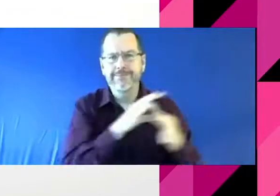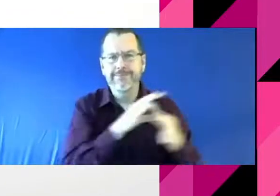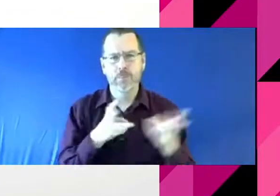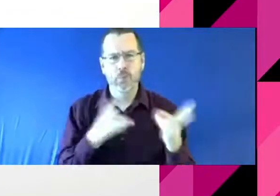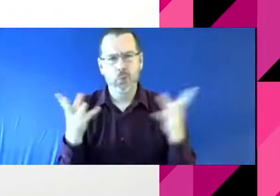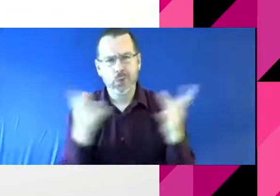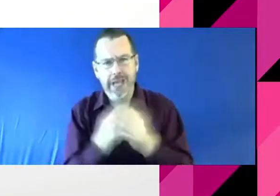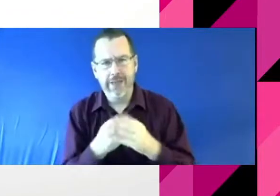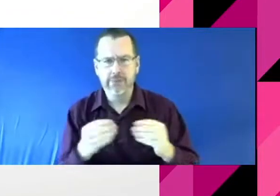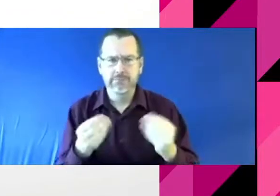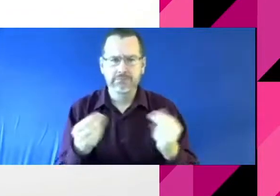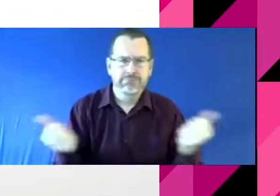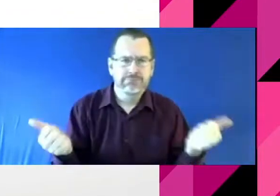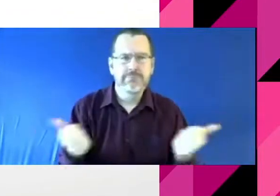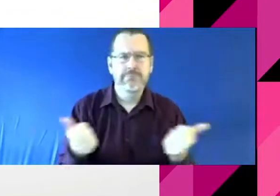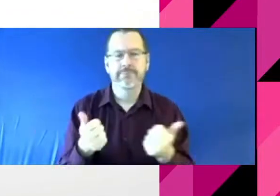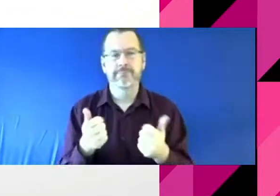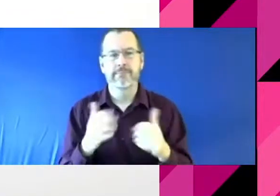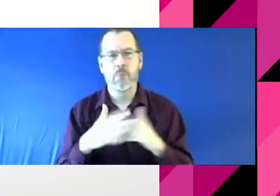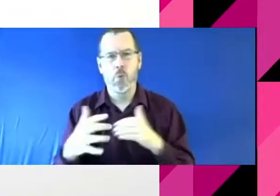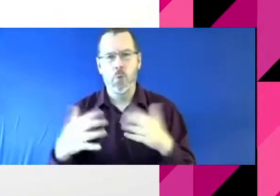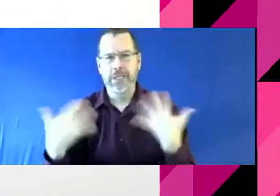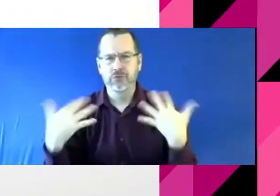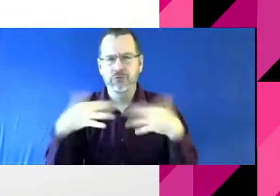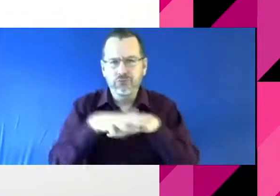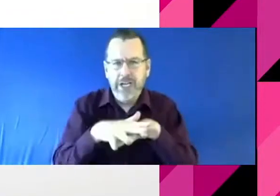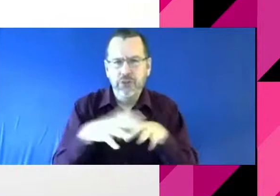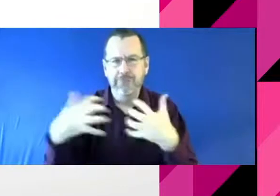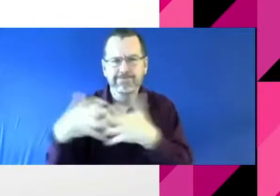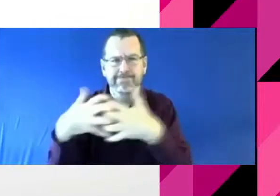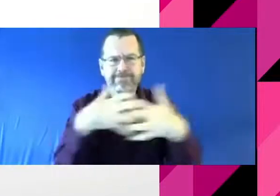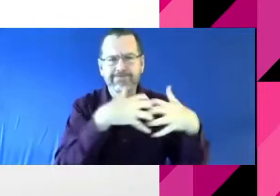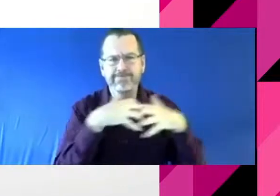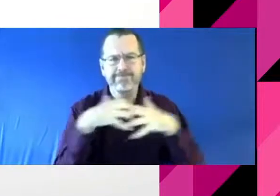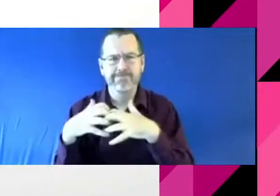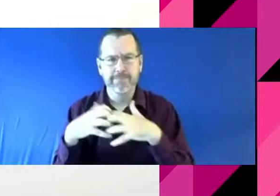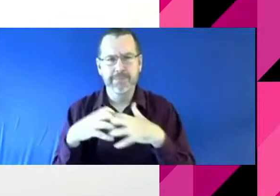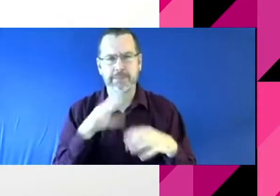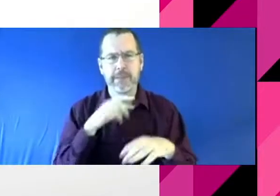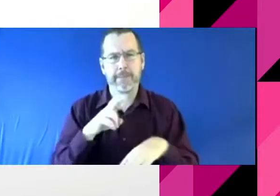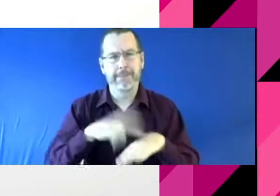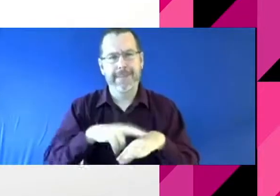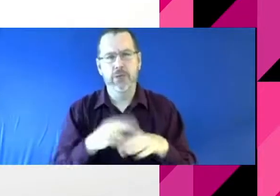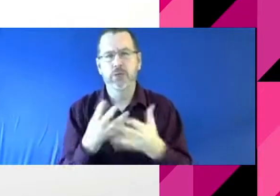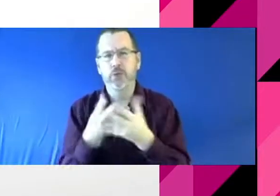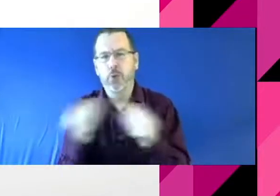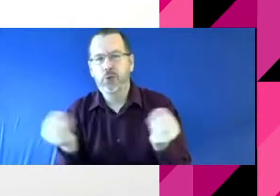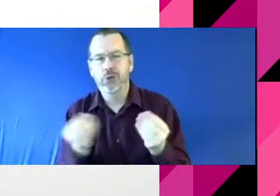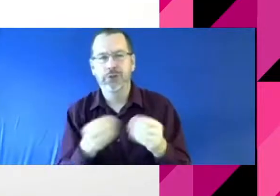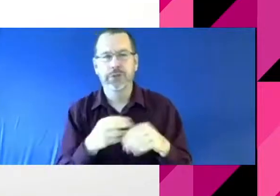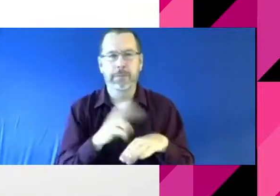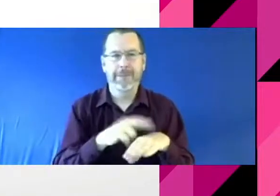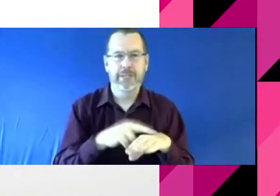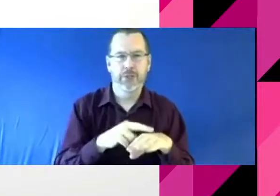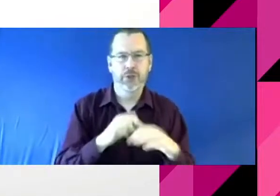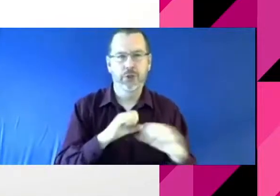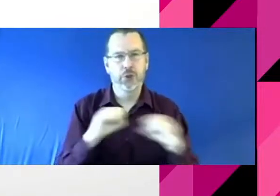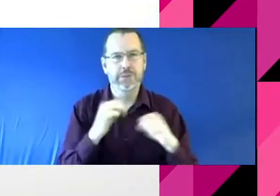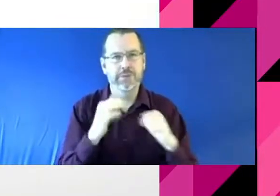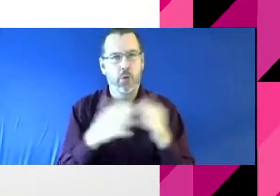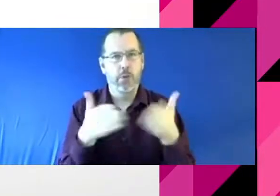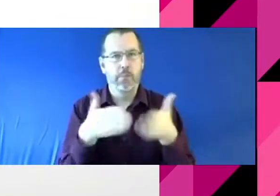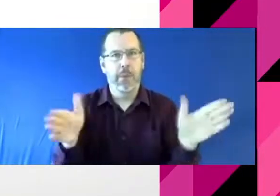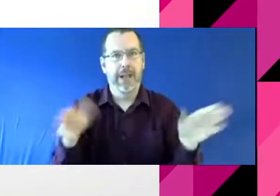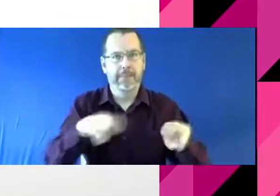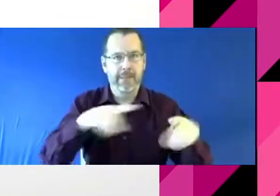driving increased innovation and greater cohesion, leading to more effective solutions and sanctions and better outcomes for the public. The